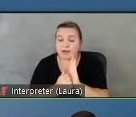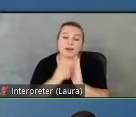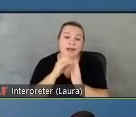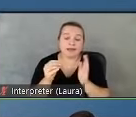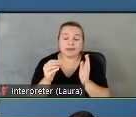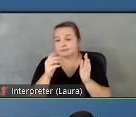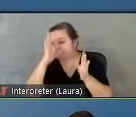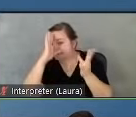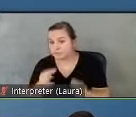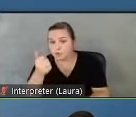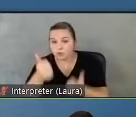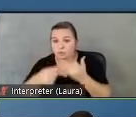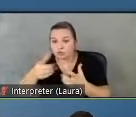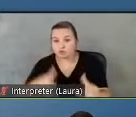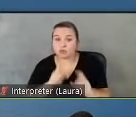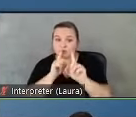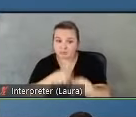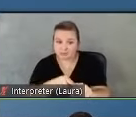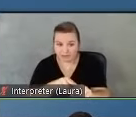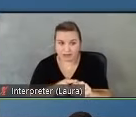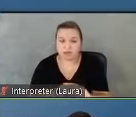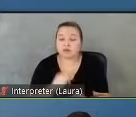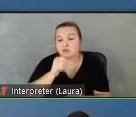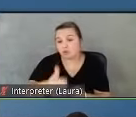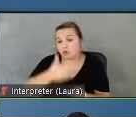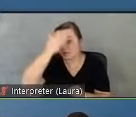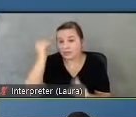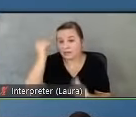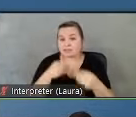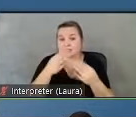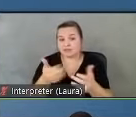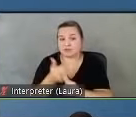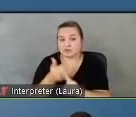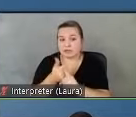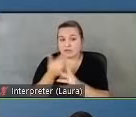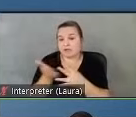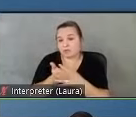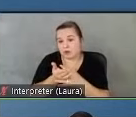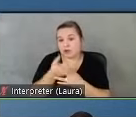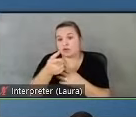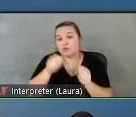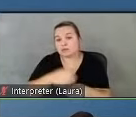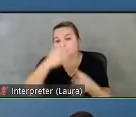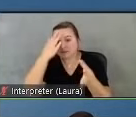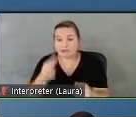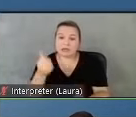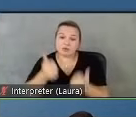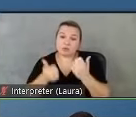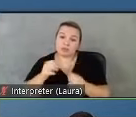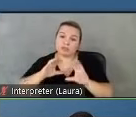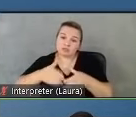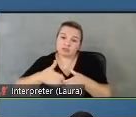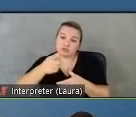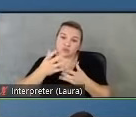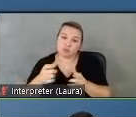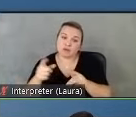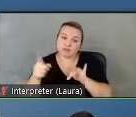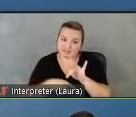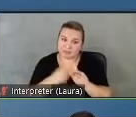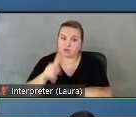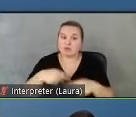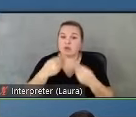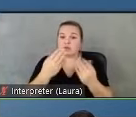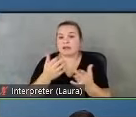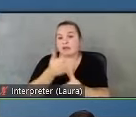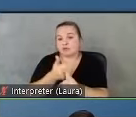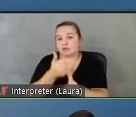which sessions you would like to attend, don't forget to give yourself a break. You can choose which concurrent session to kind of skip to allow yourself that